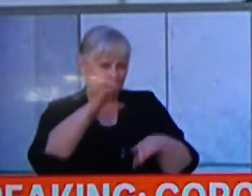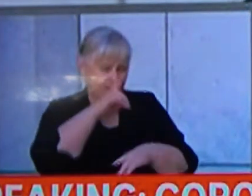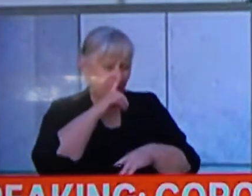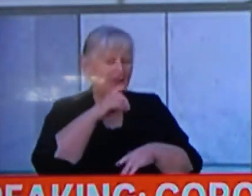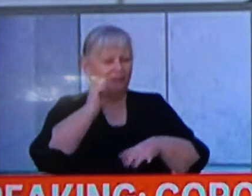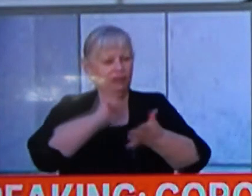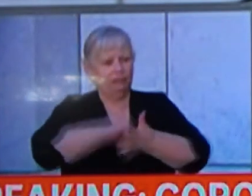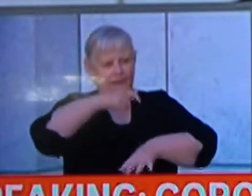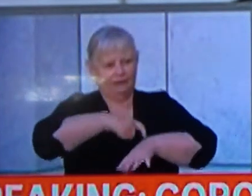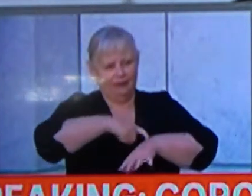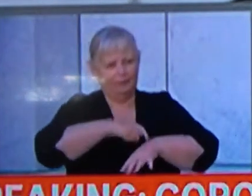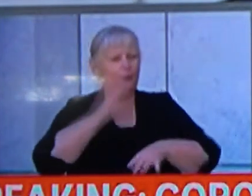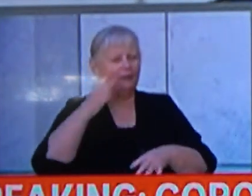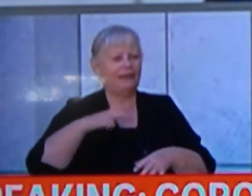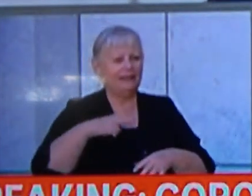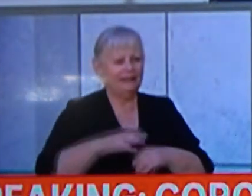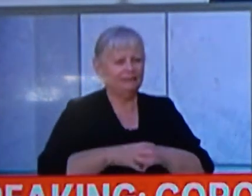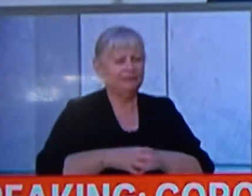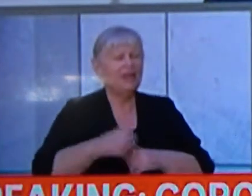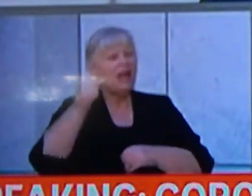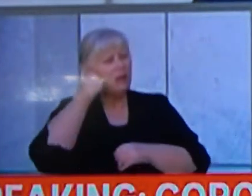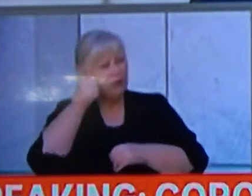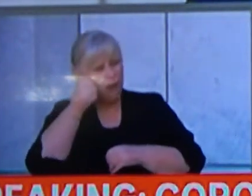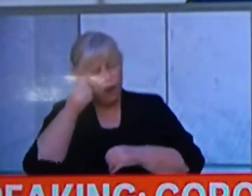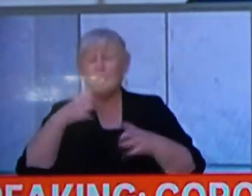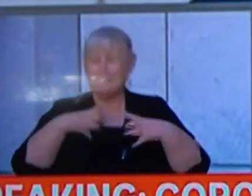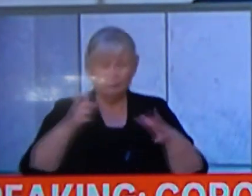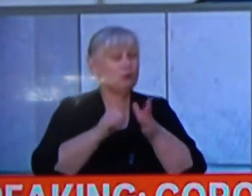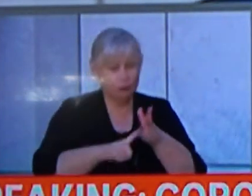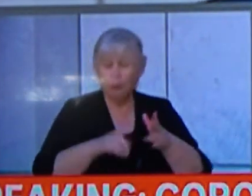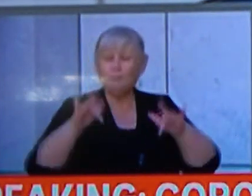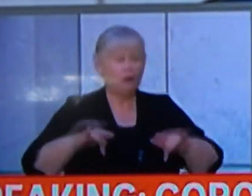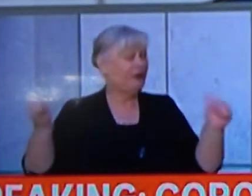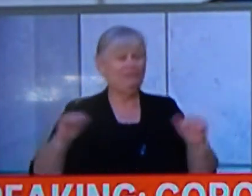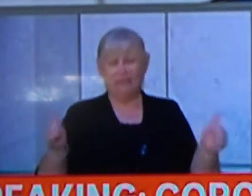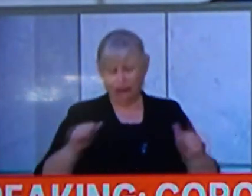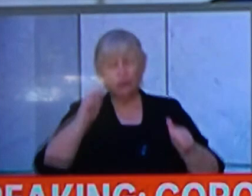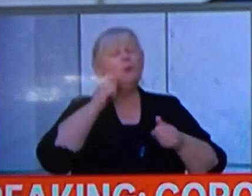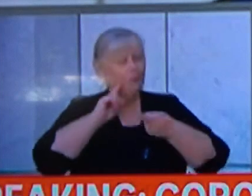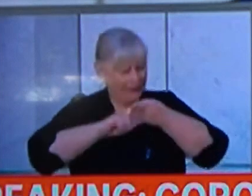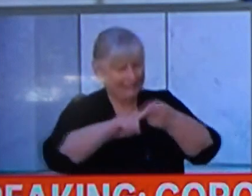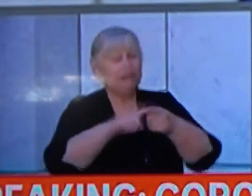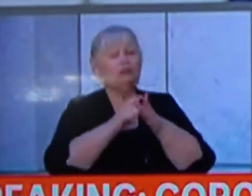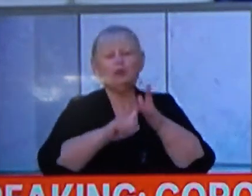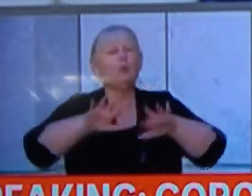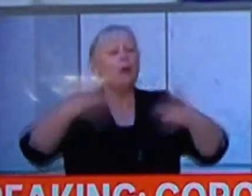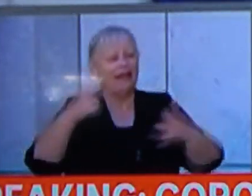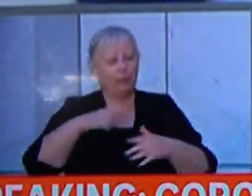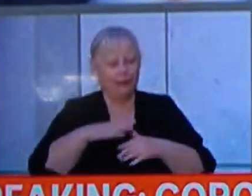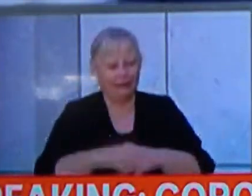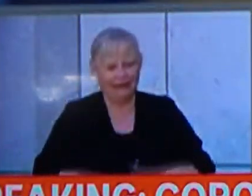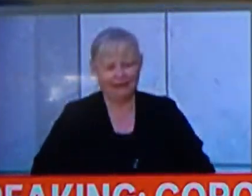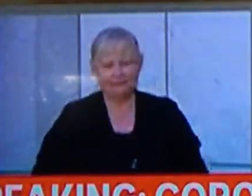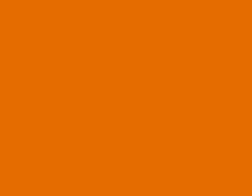when they need it most. We know that there is more to do, and we will continue to do what it takes. Thank you,